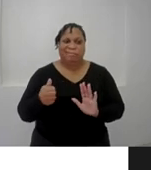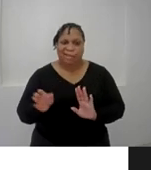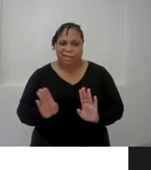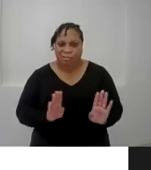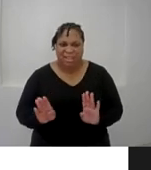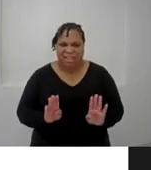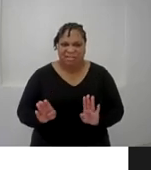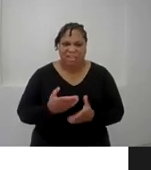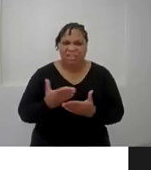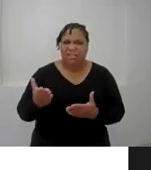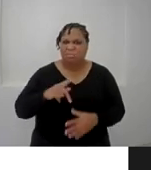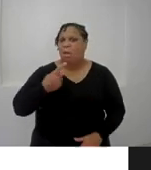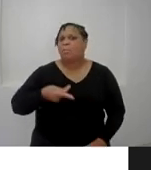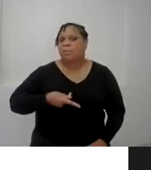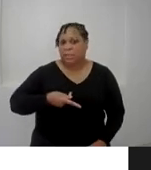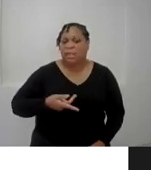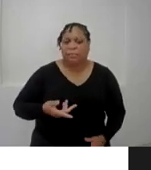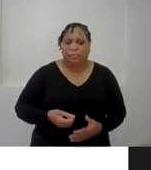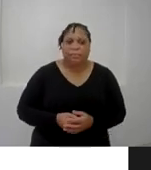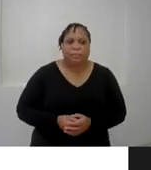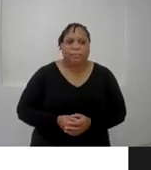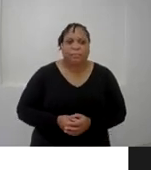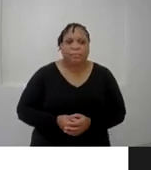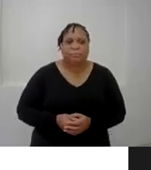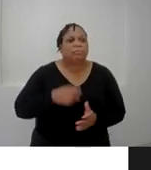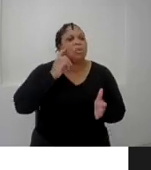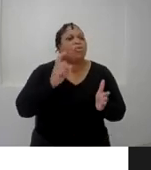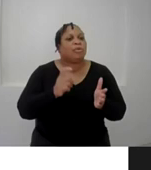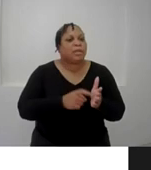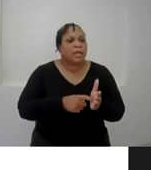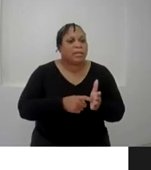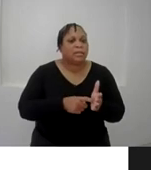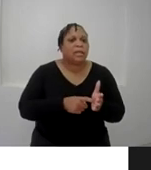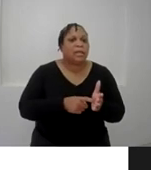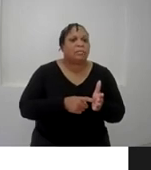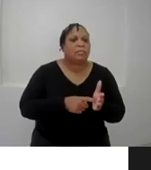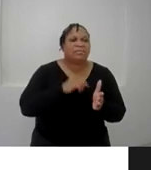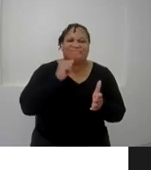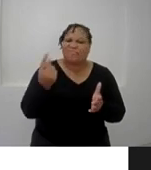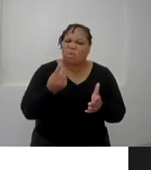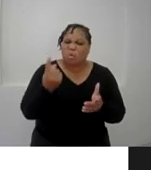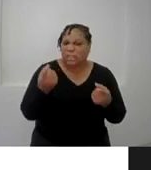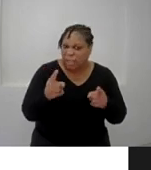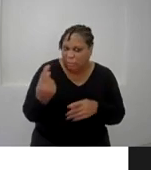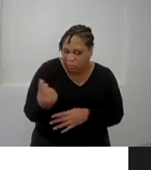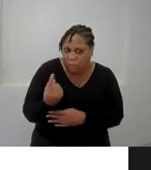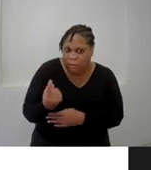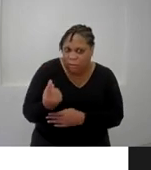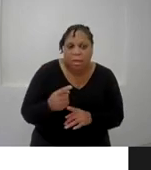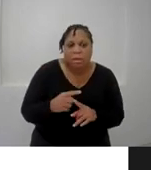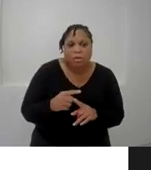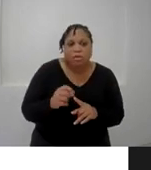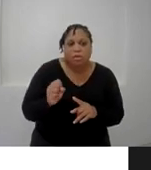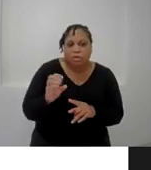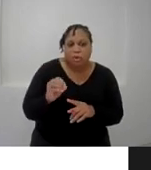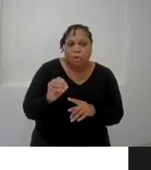that's upsetting them. We recognise that can't always happen all the time. So if it moves up into